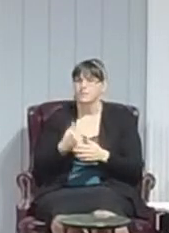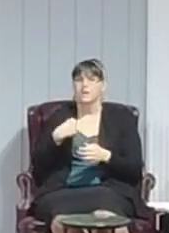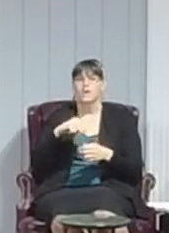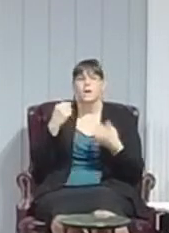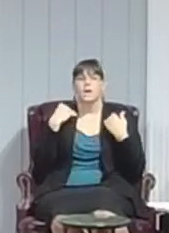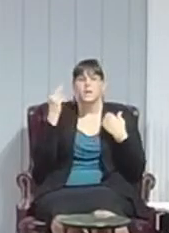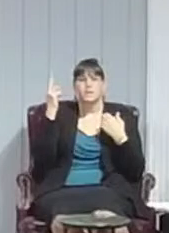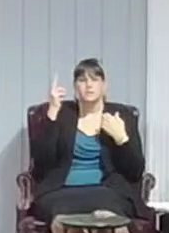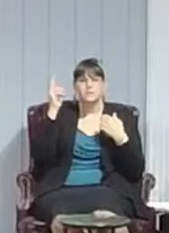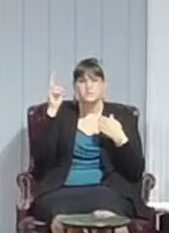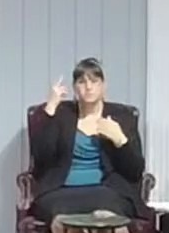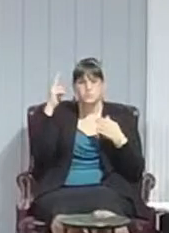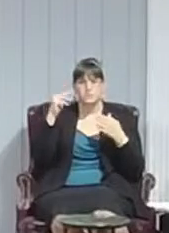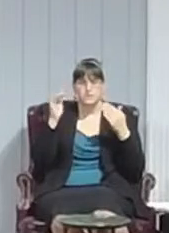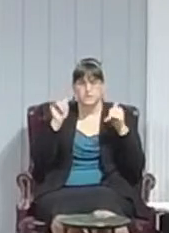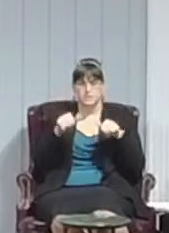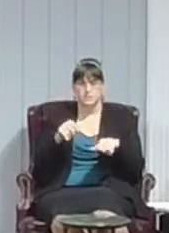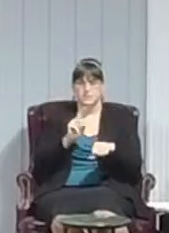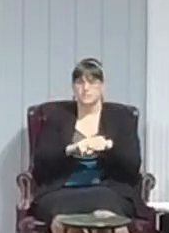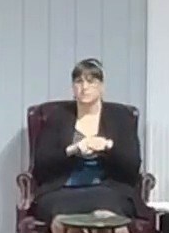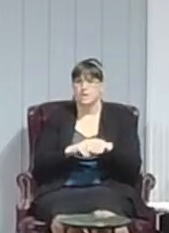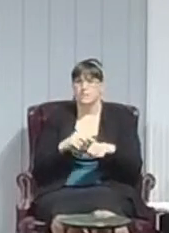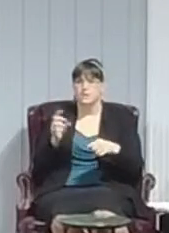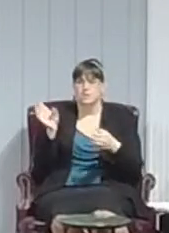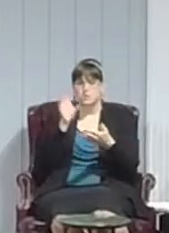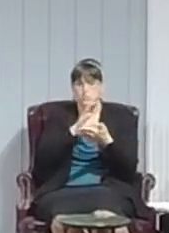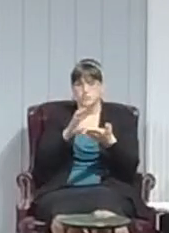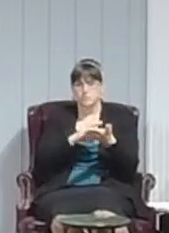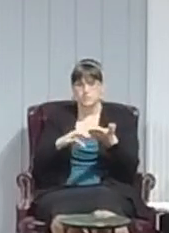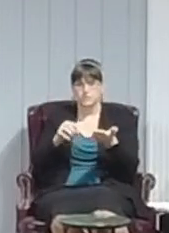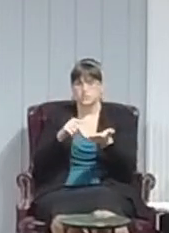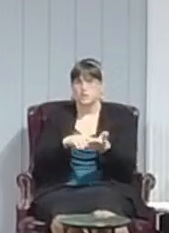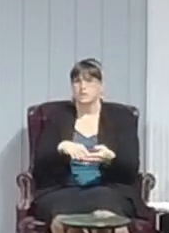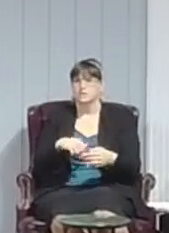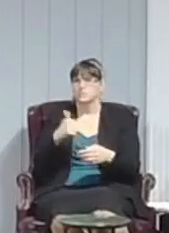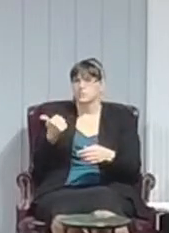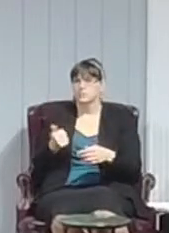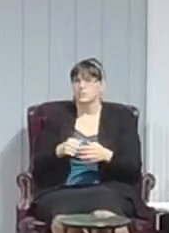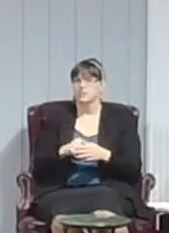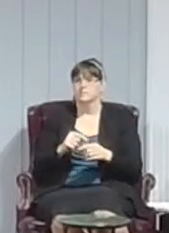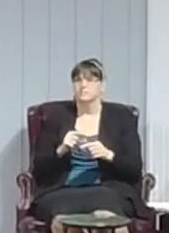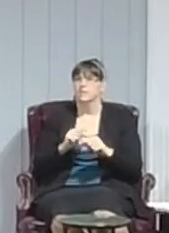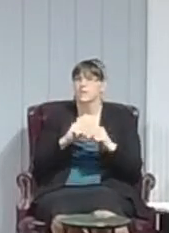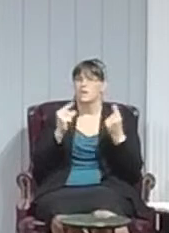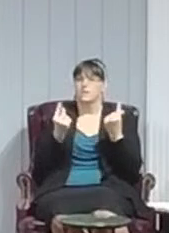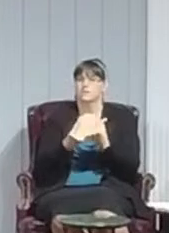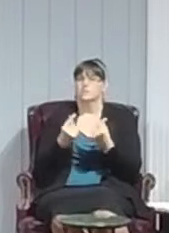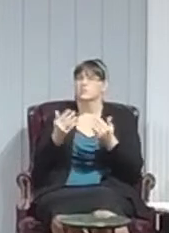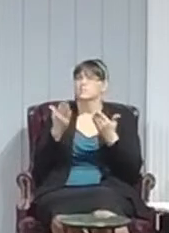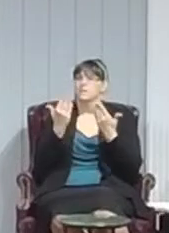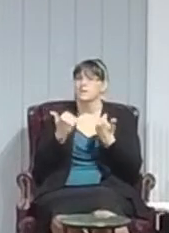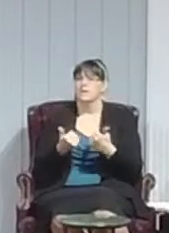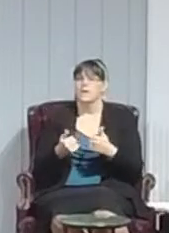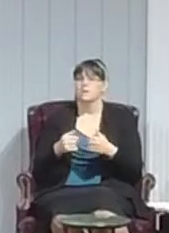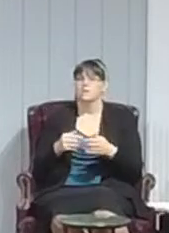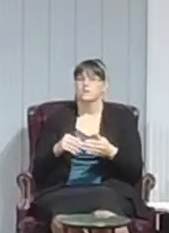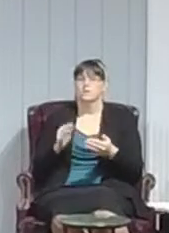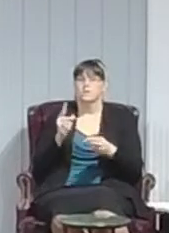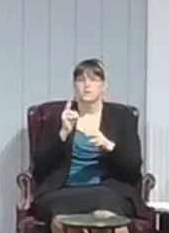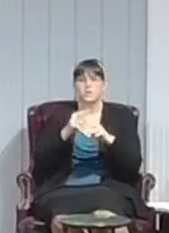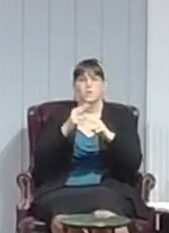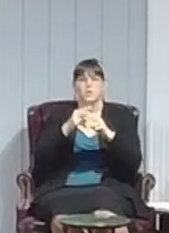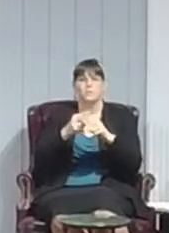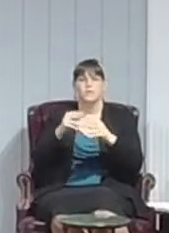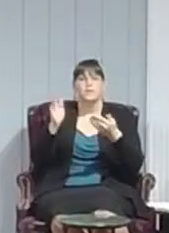some time doing just a little bit of research on this for somebody else. And this group, now they call themselves the New Independent